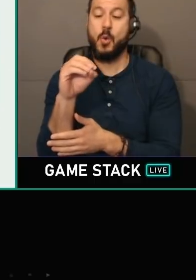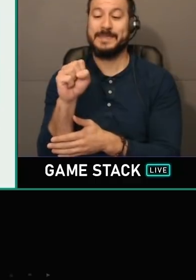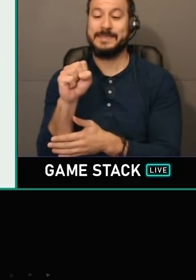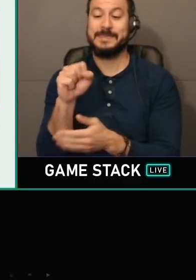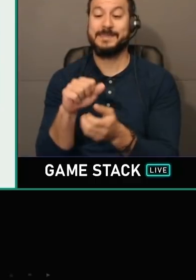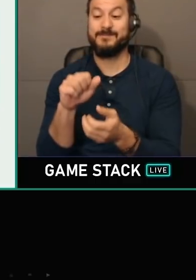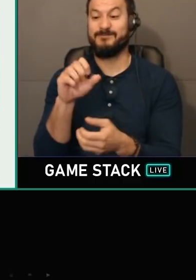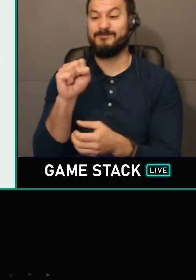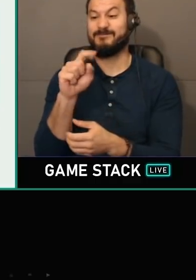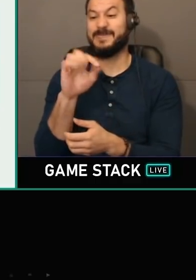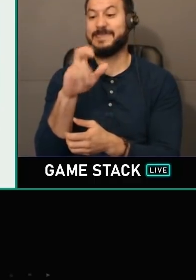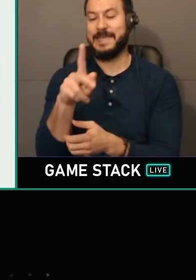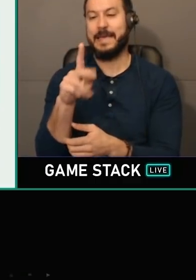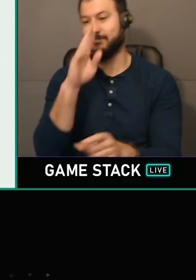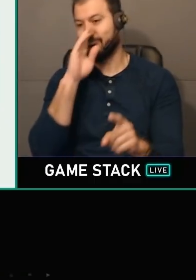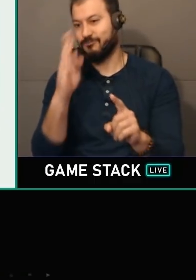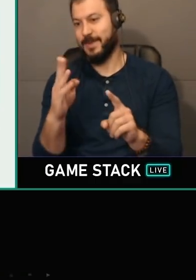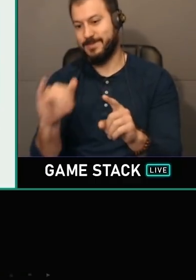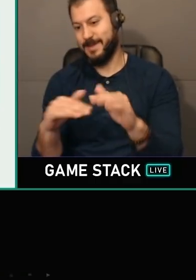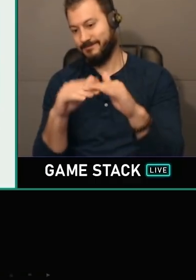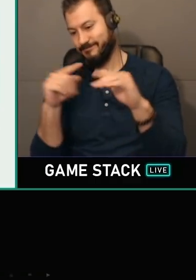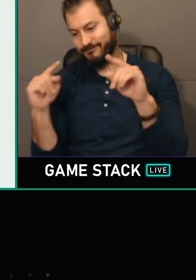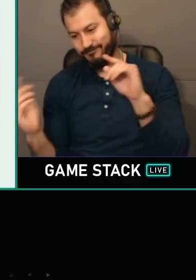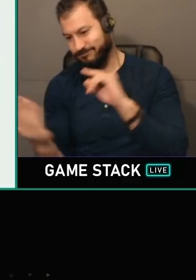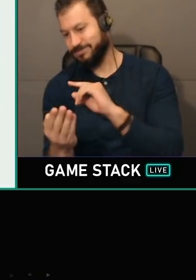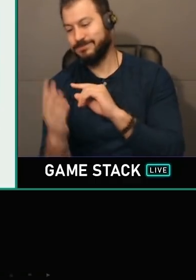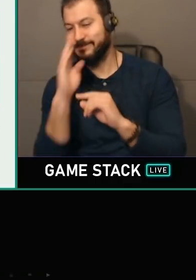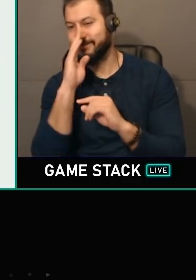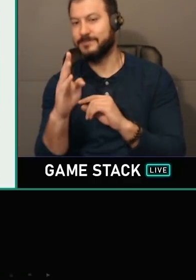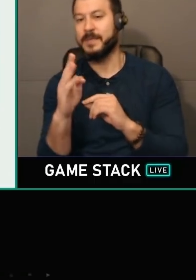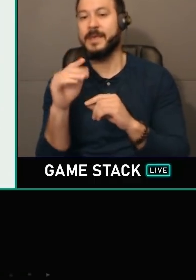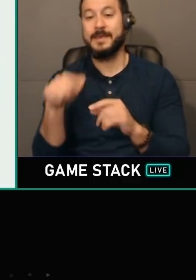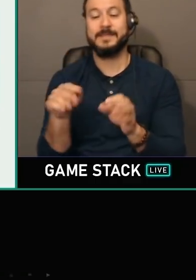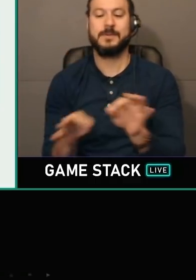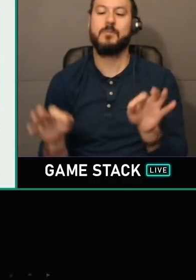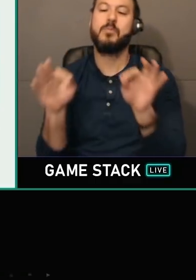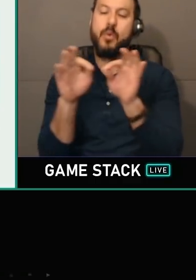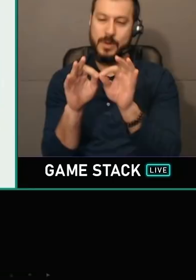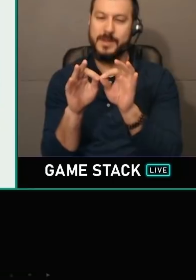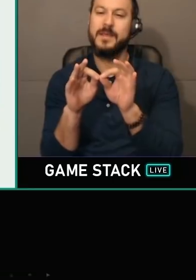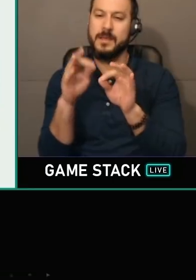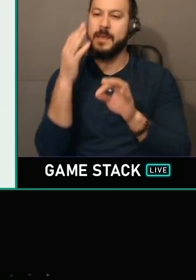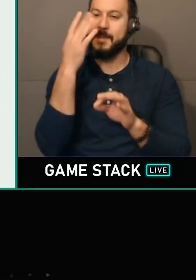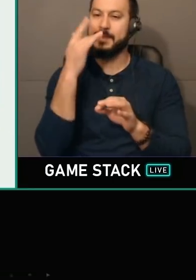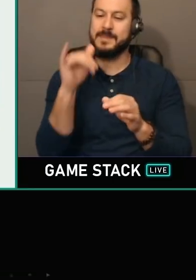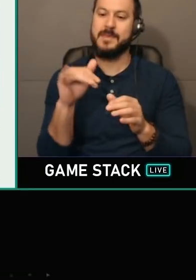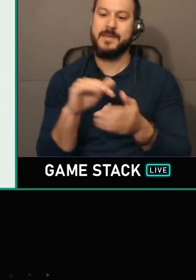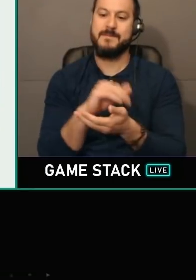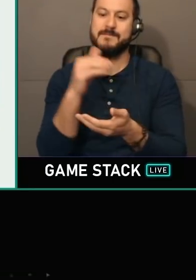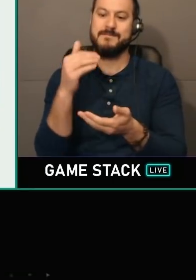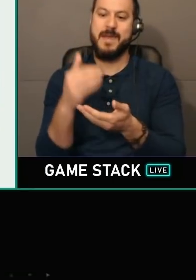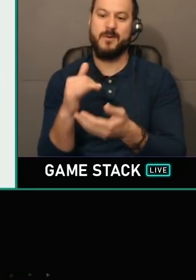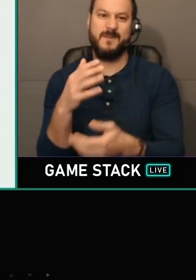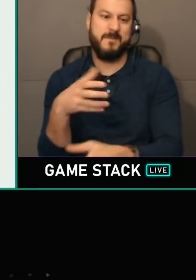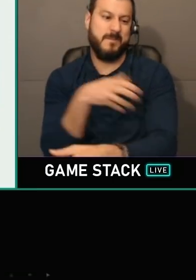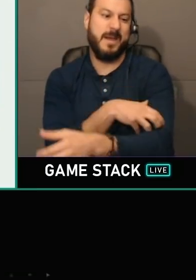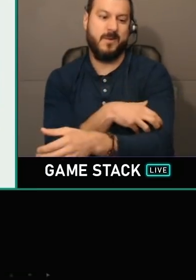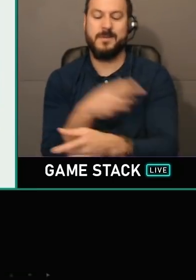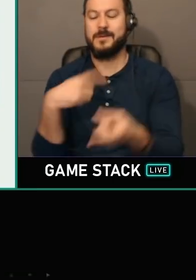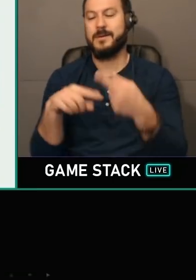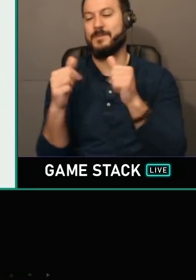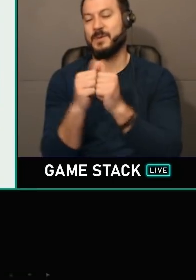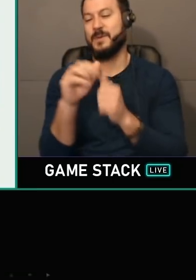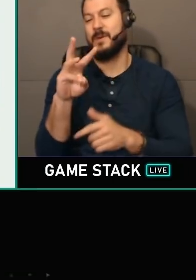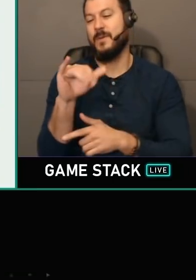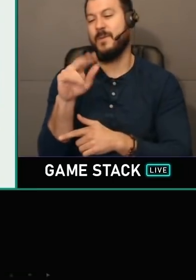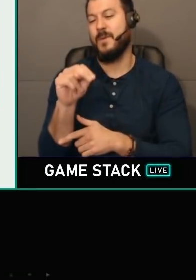direct access to the underlying device. This is important because of the amount of overhead that comes with the Win32